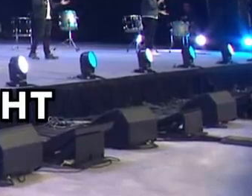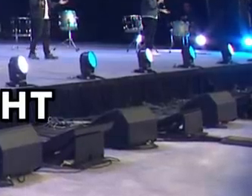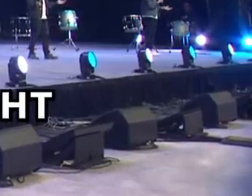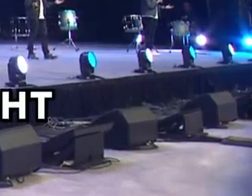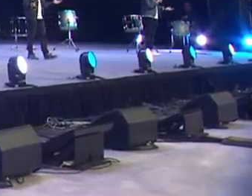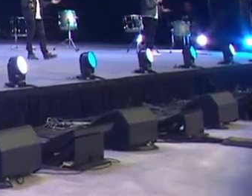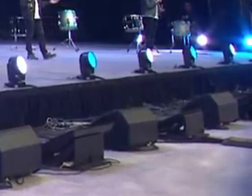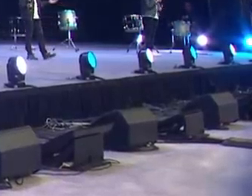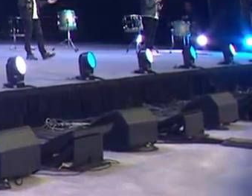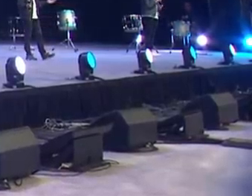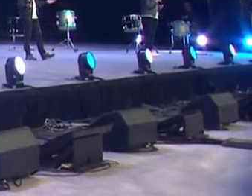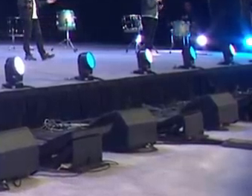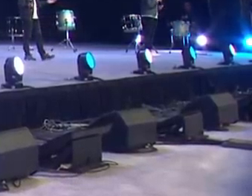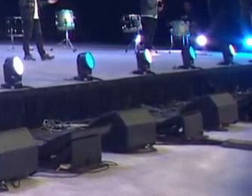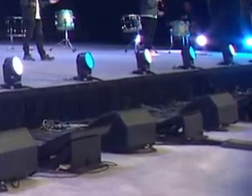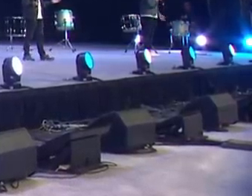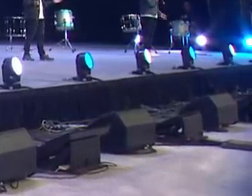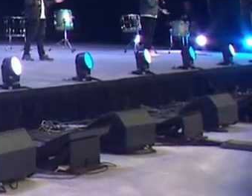to